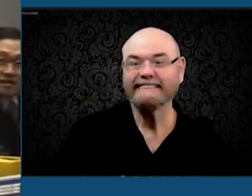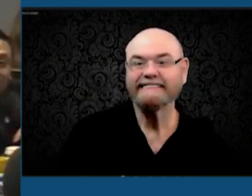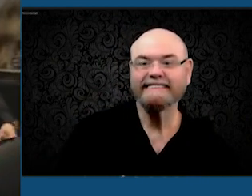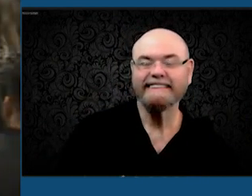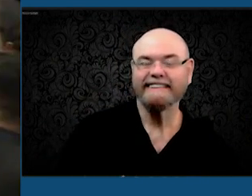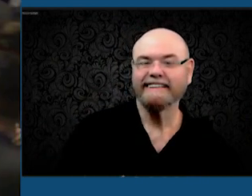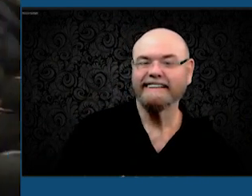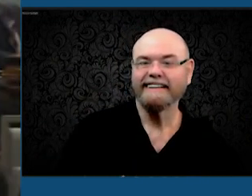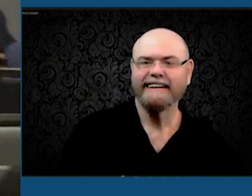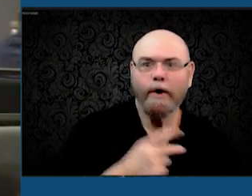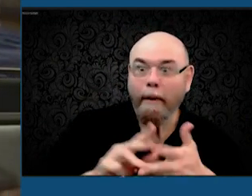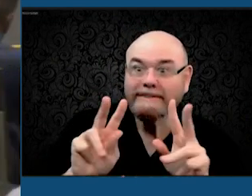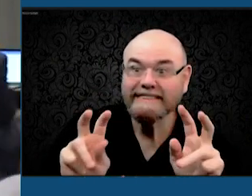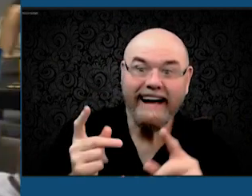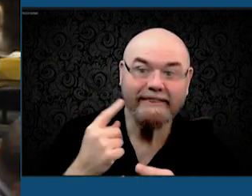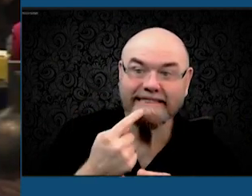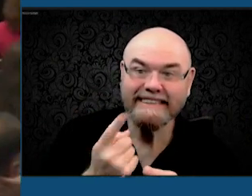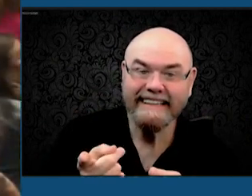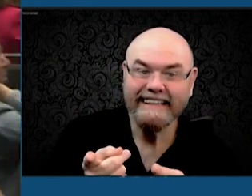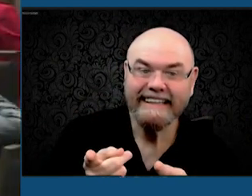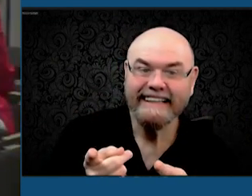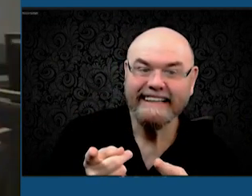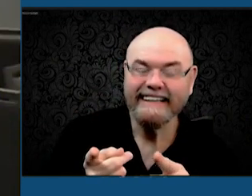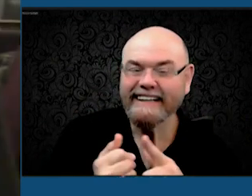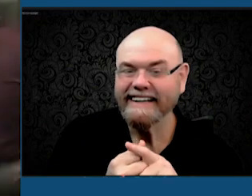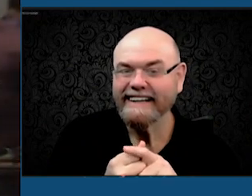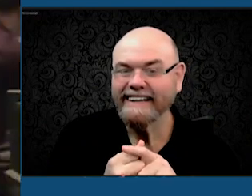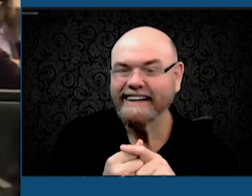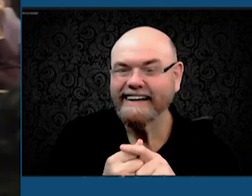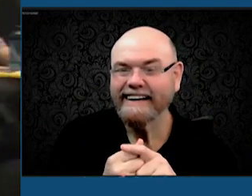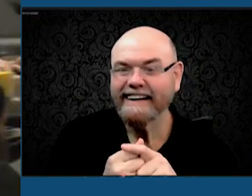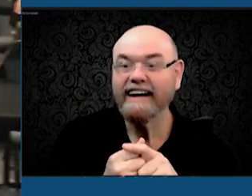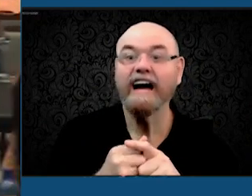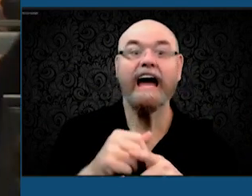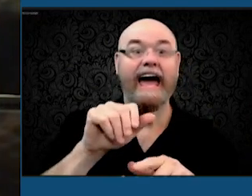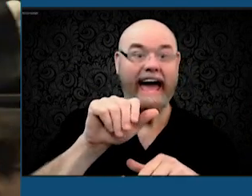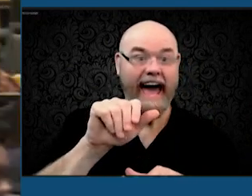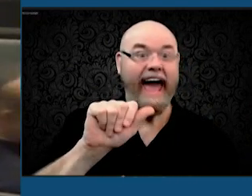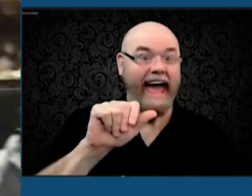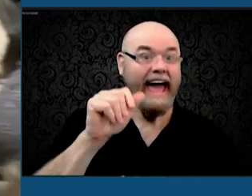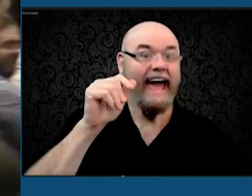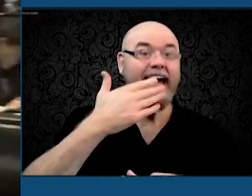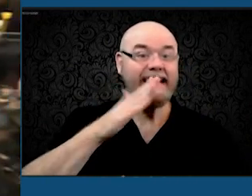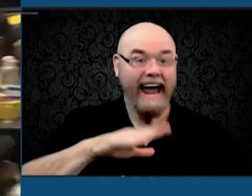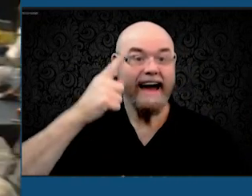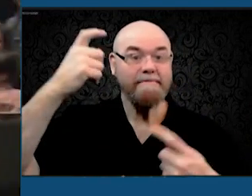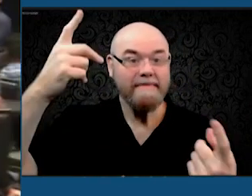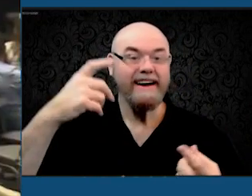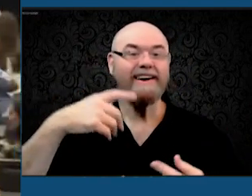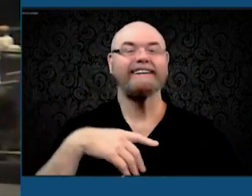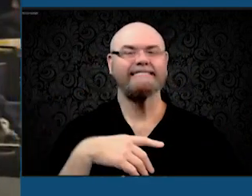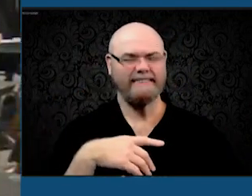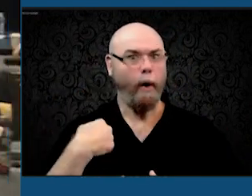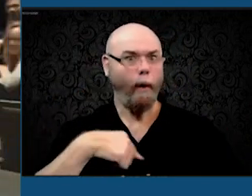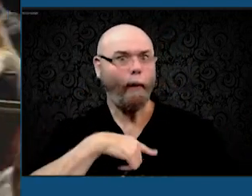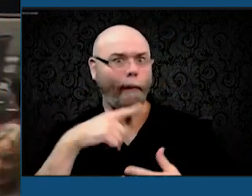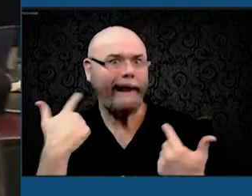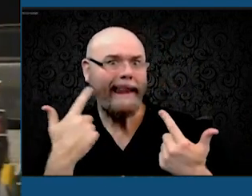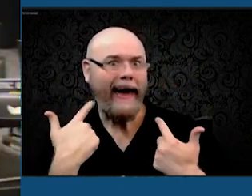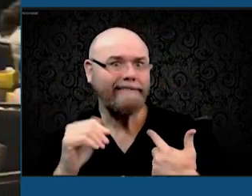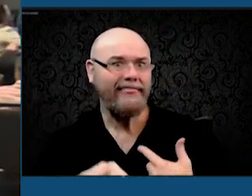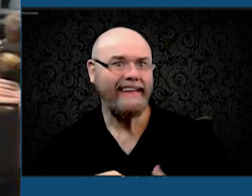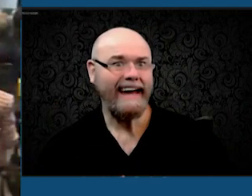What was your title? What's that? A Nightmare. And you see how we laugh at that?